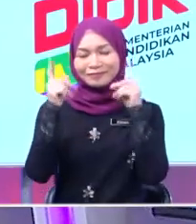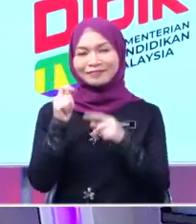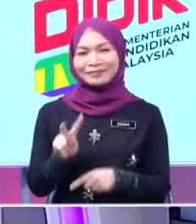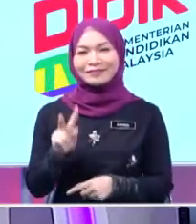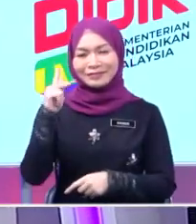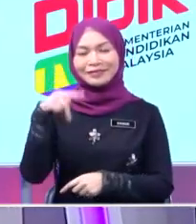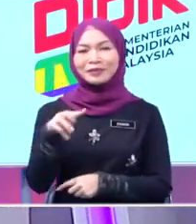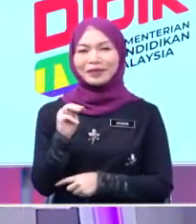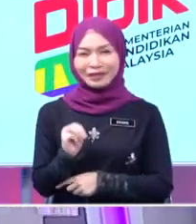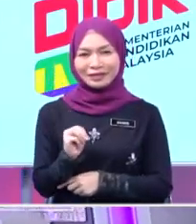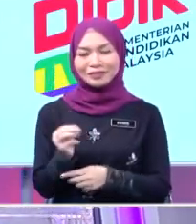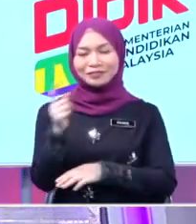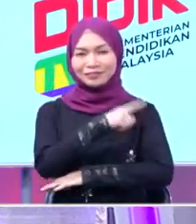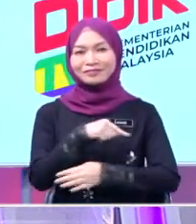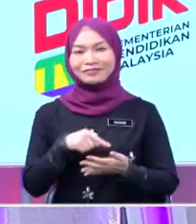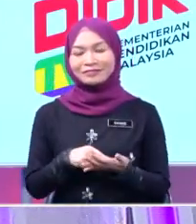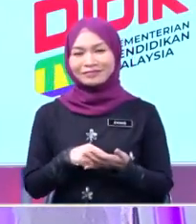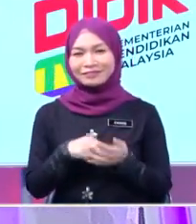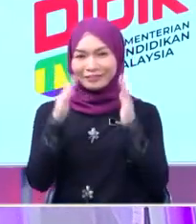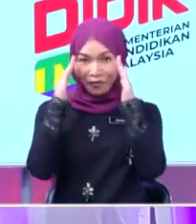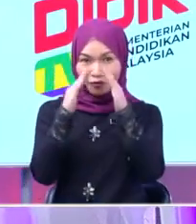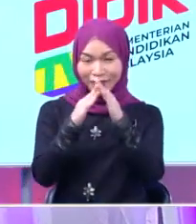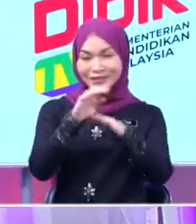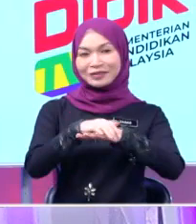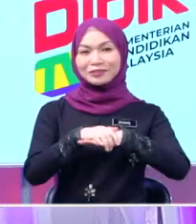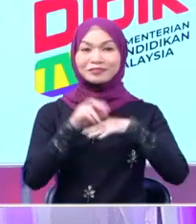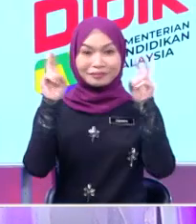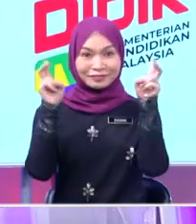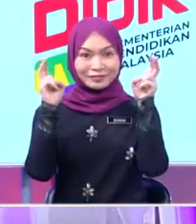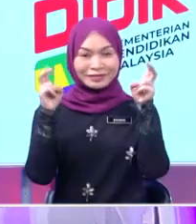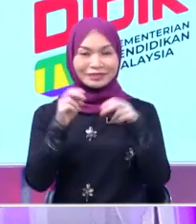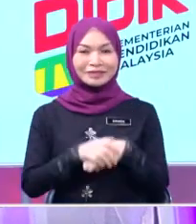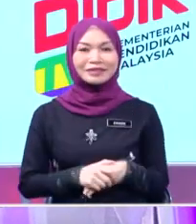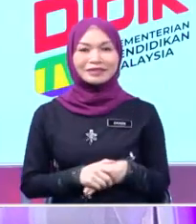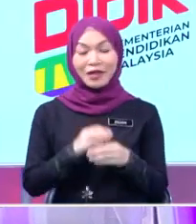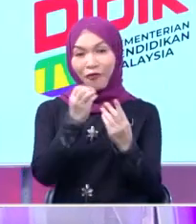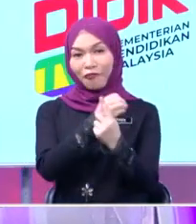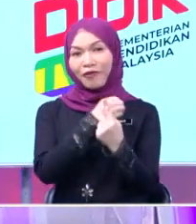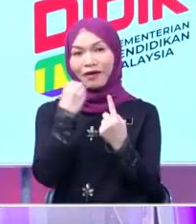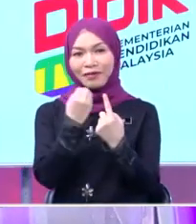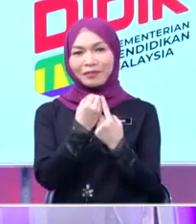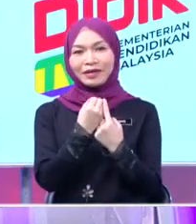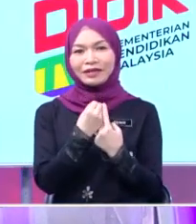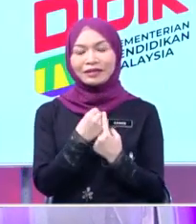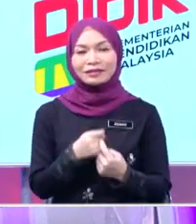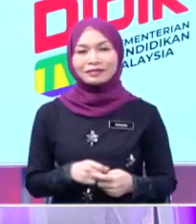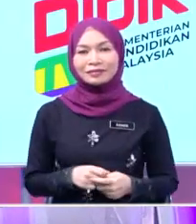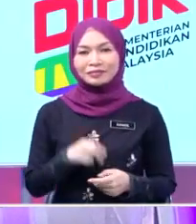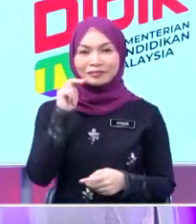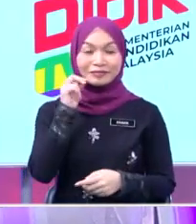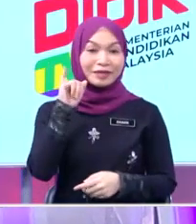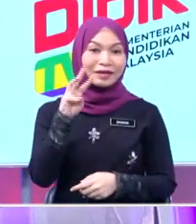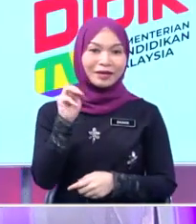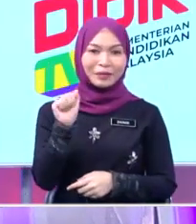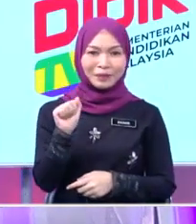and today we are focusing on Bahasa Inggeris on the topic of the environment, and I'm here with Puan Ima as well as my